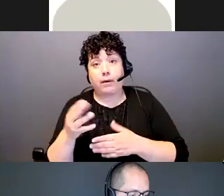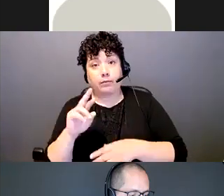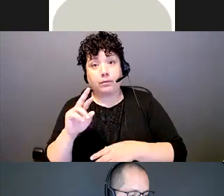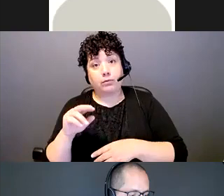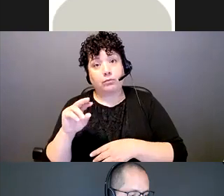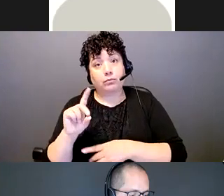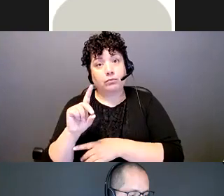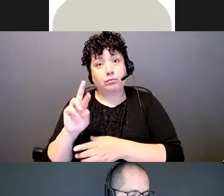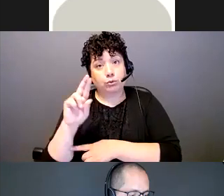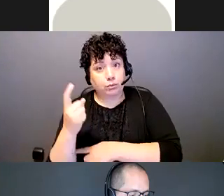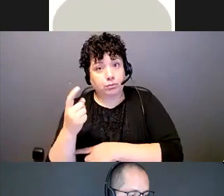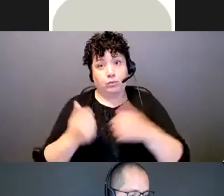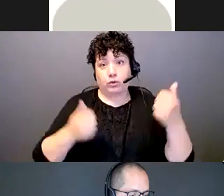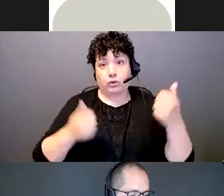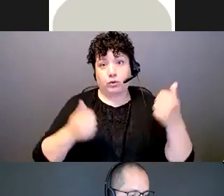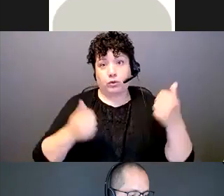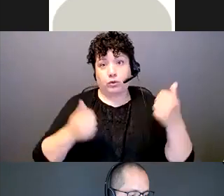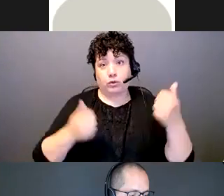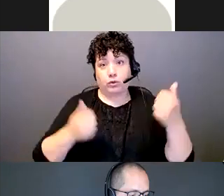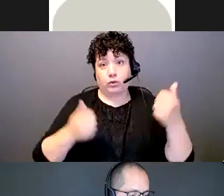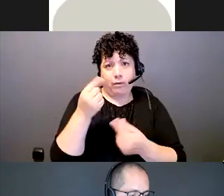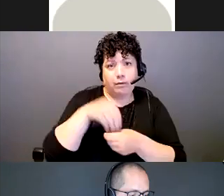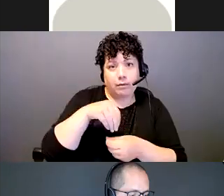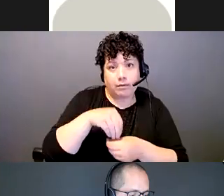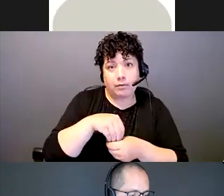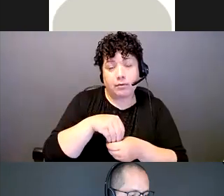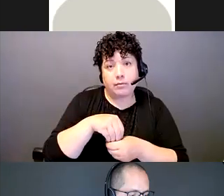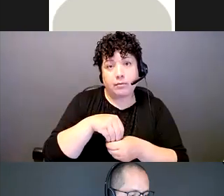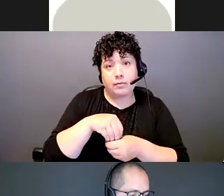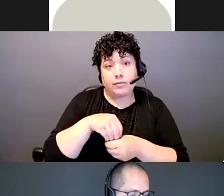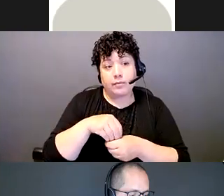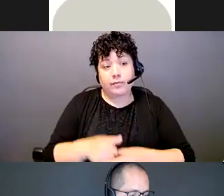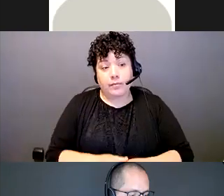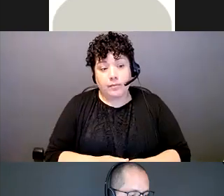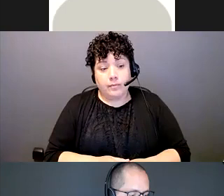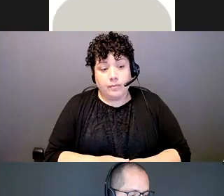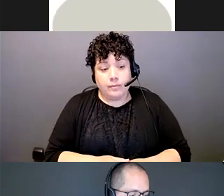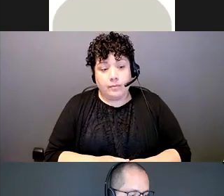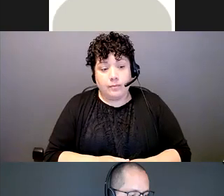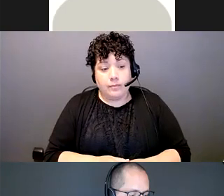purchased. And the one issue that